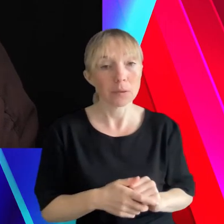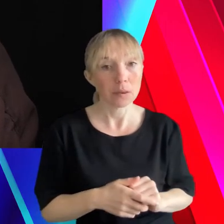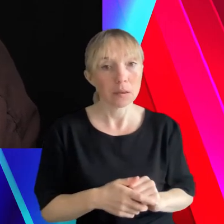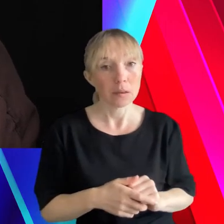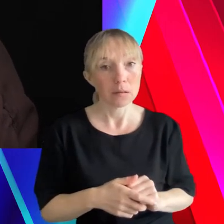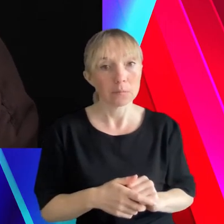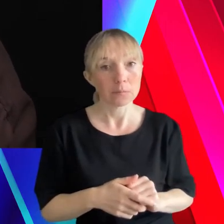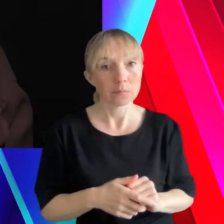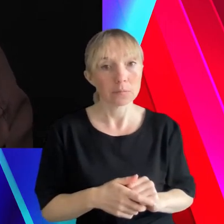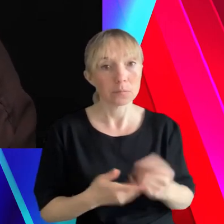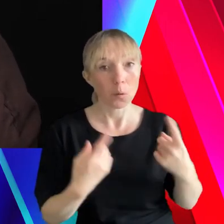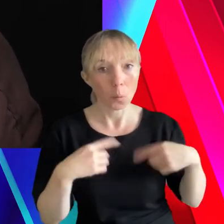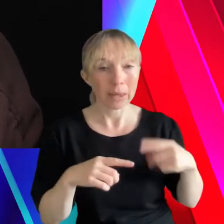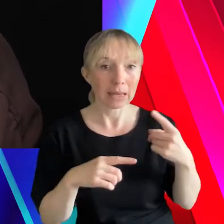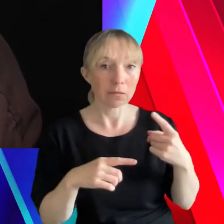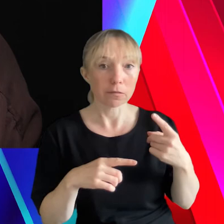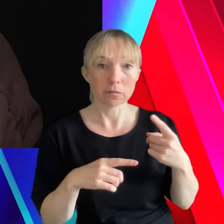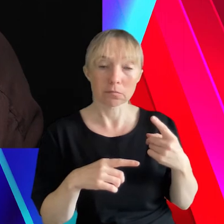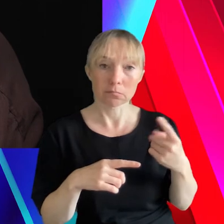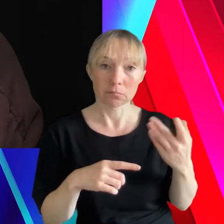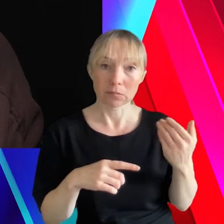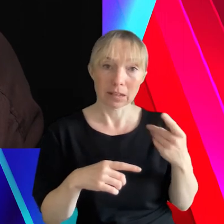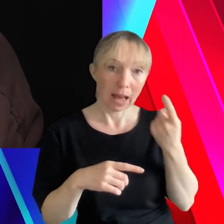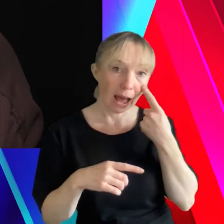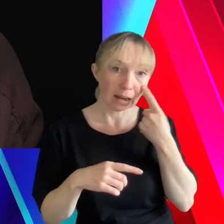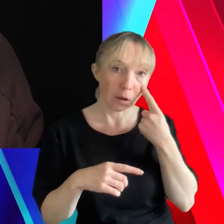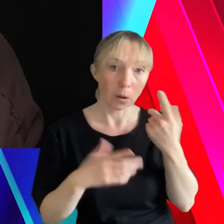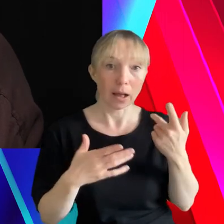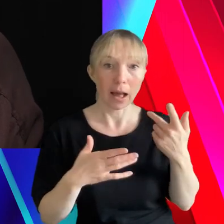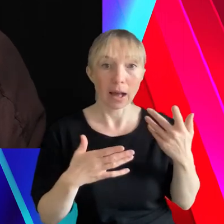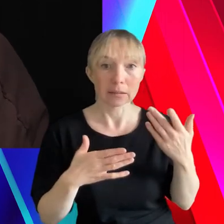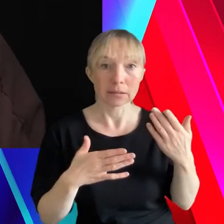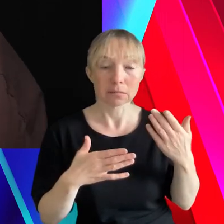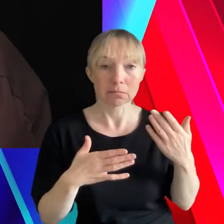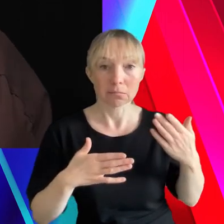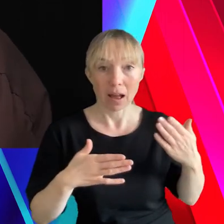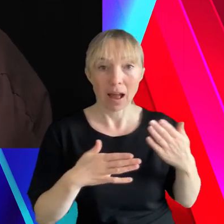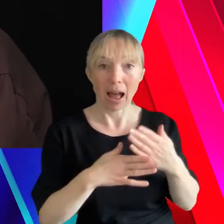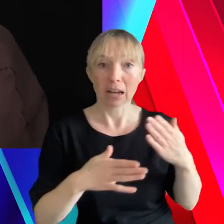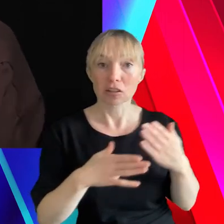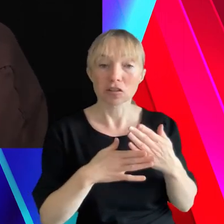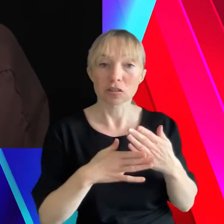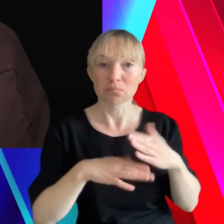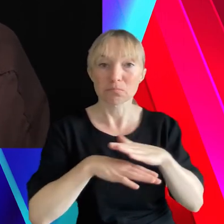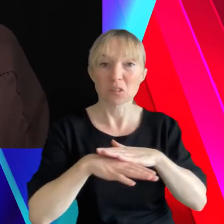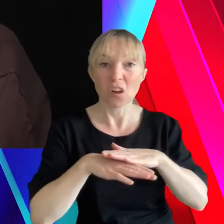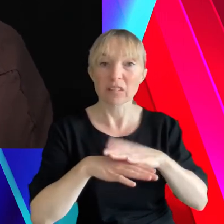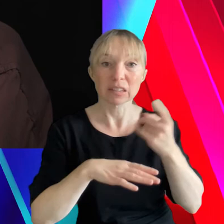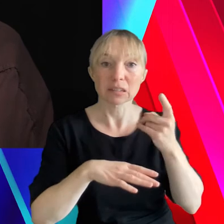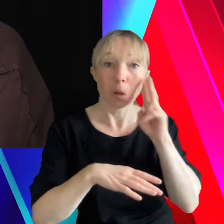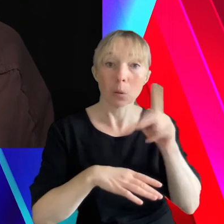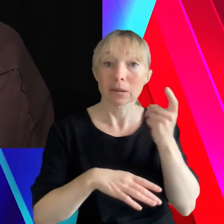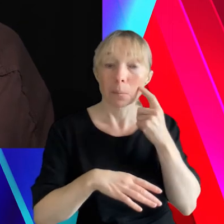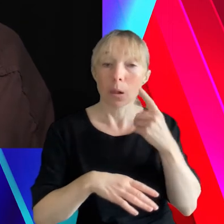What's interesting, I mean, obviously we've just looked at a piece of action which on the face of it is very simple. A woman and a man